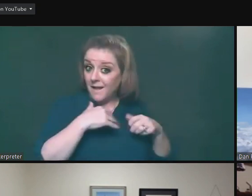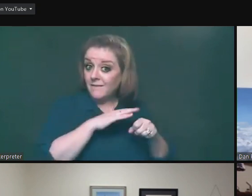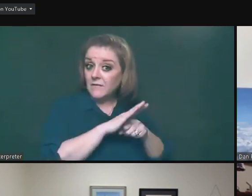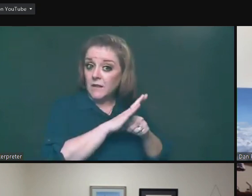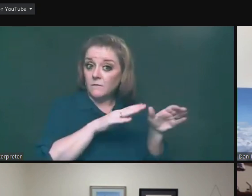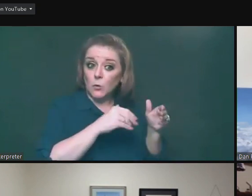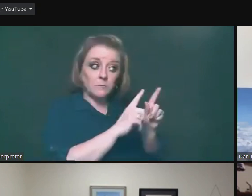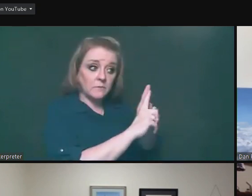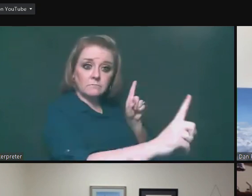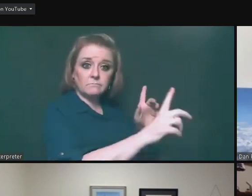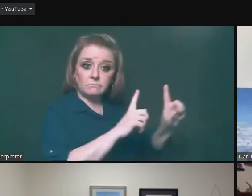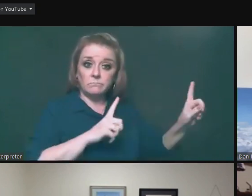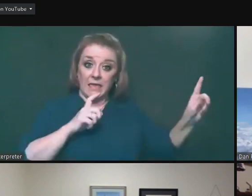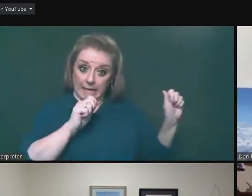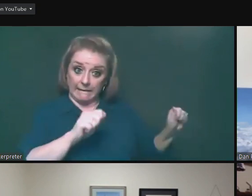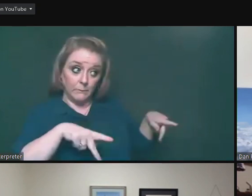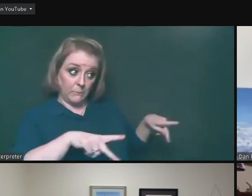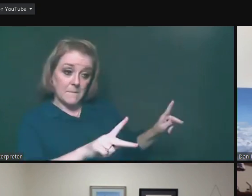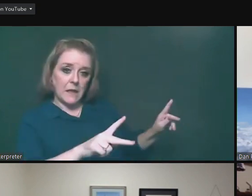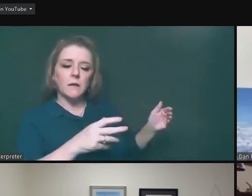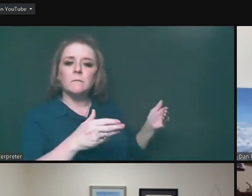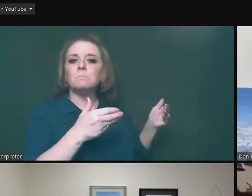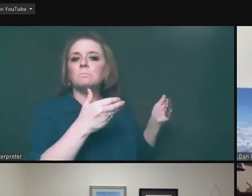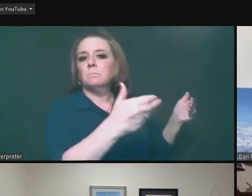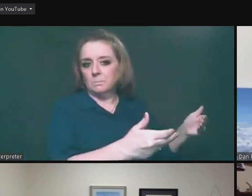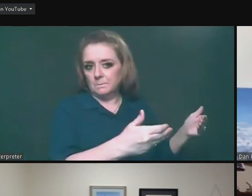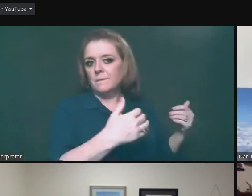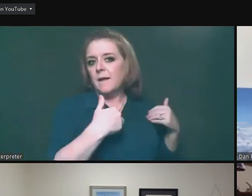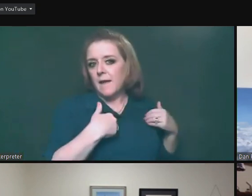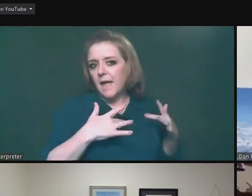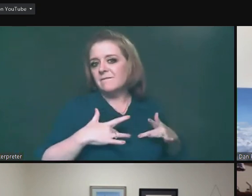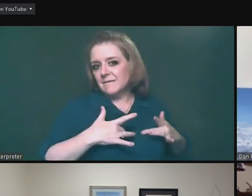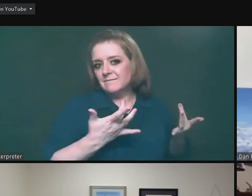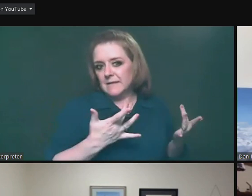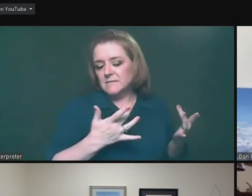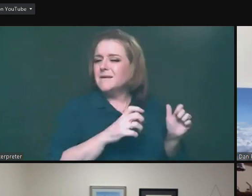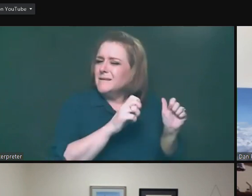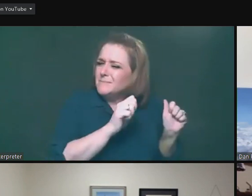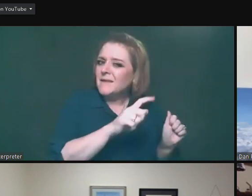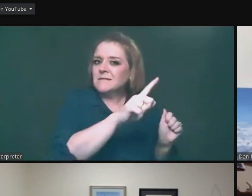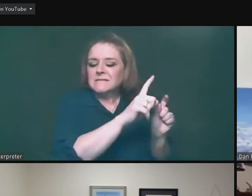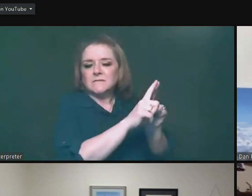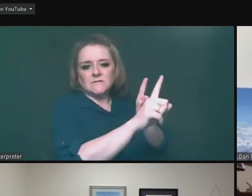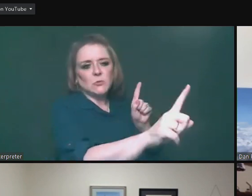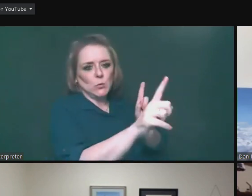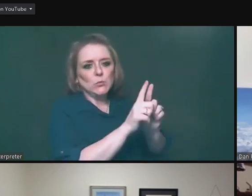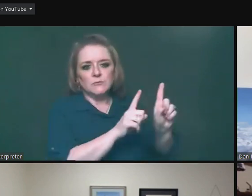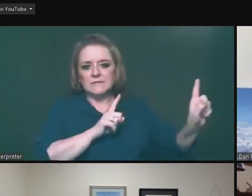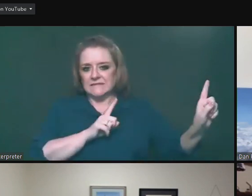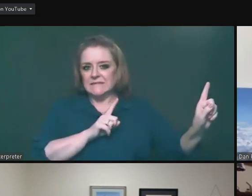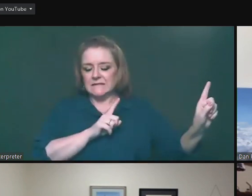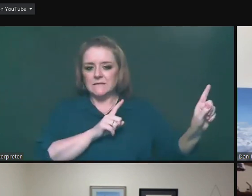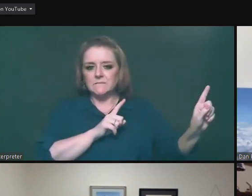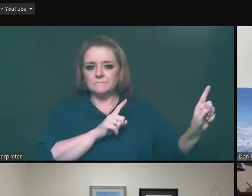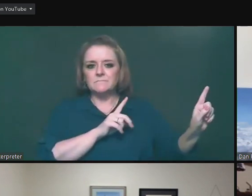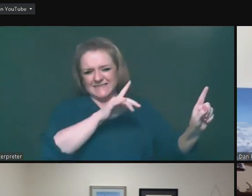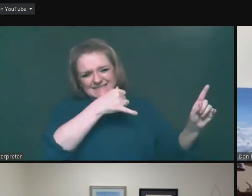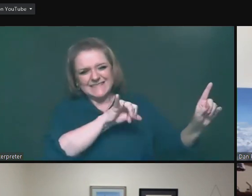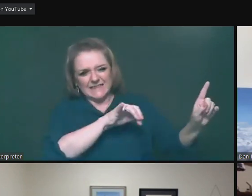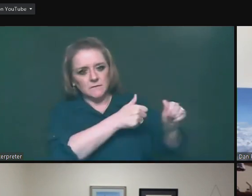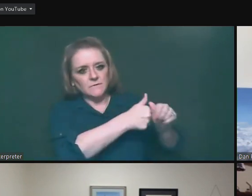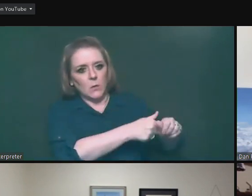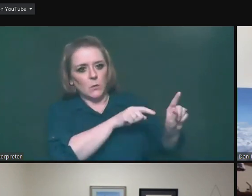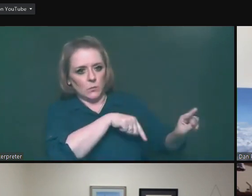spread out a little bit. In order to maintain that social distancing protocols that we're setting in